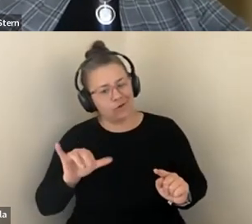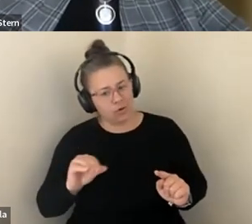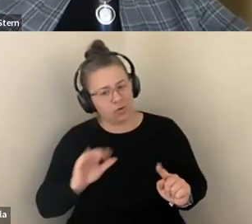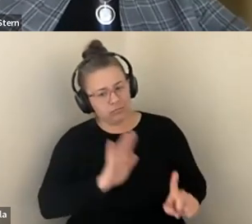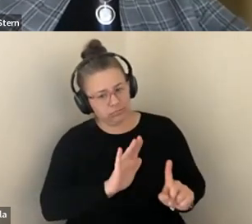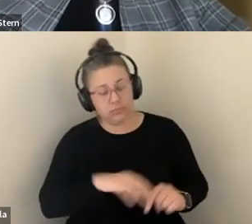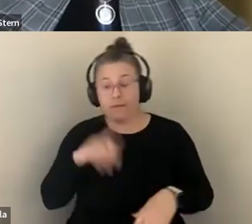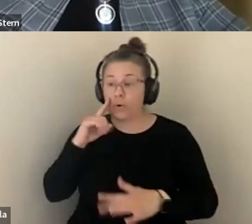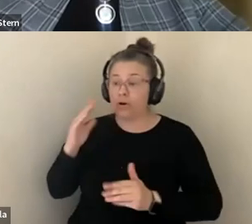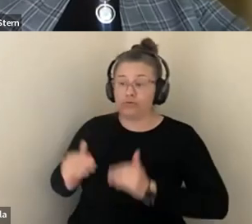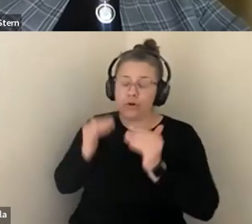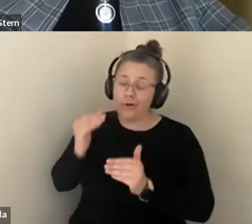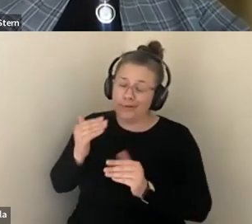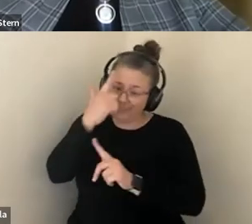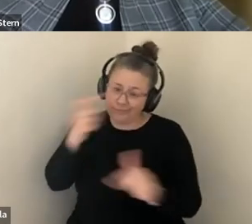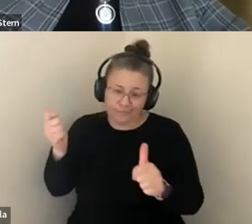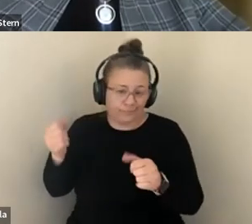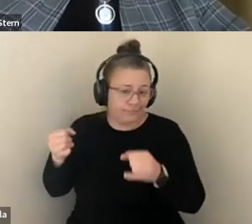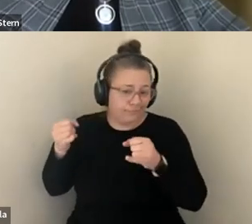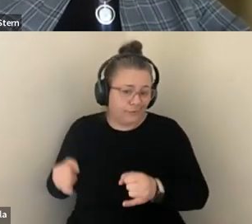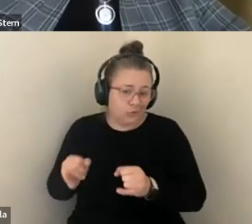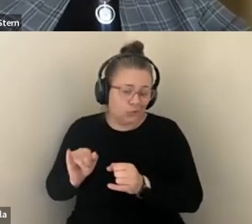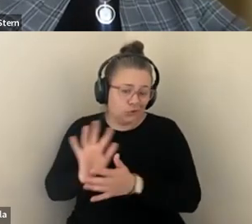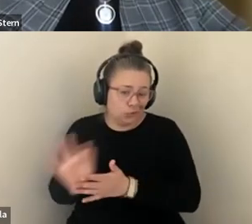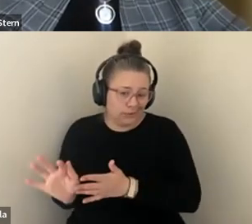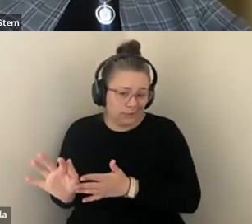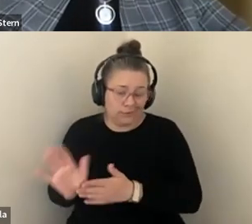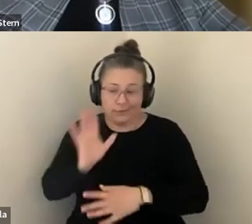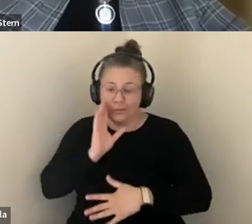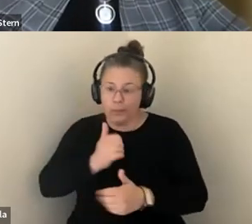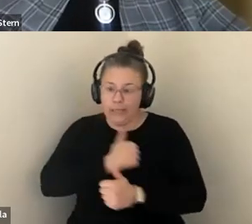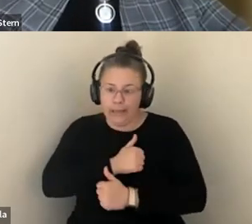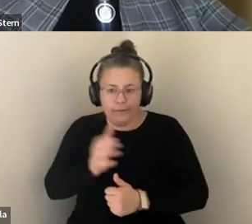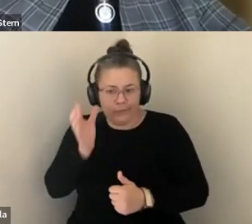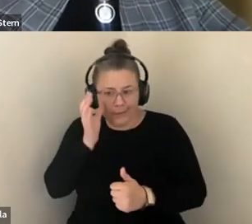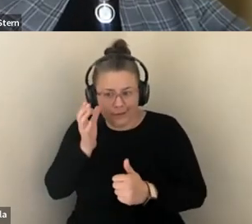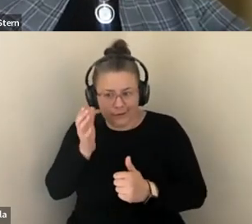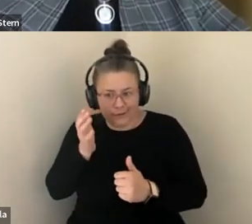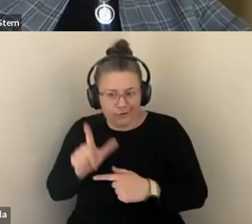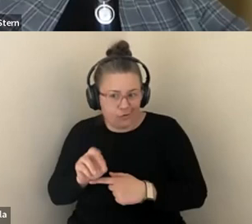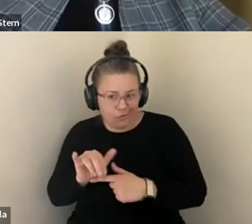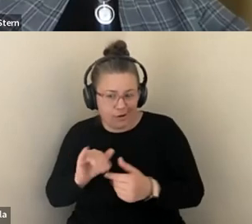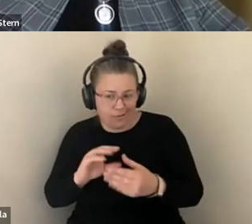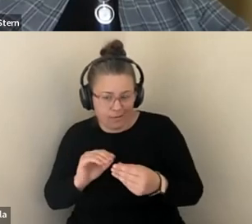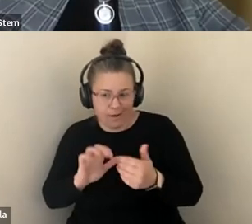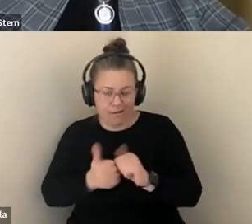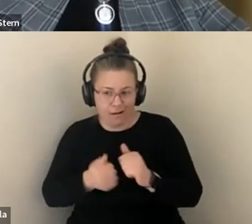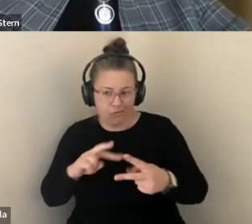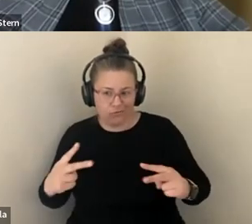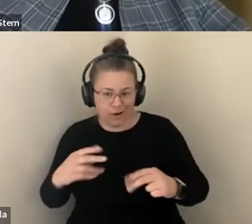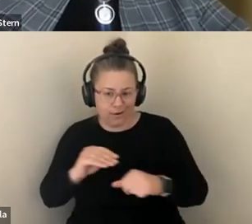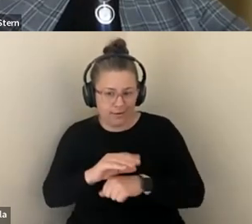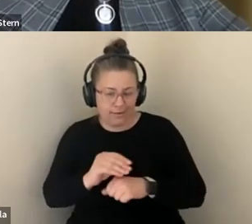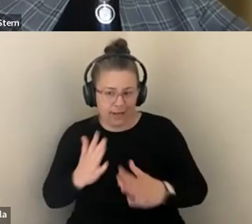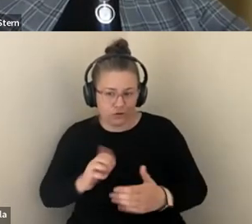I'd love to hear what Lori has to say about how genetic counselors cope with this right now. But obviously, the more the genetic information is complex and